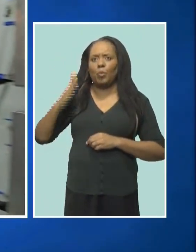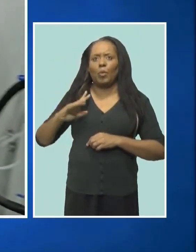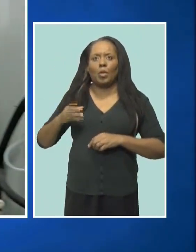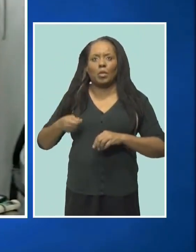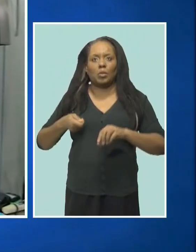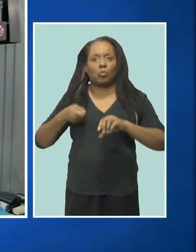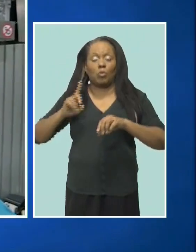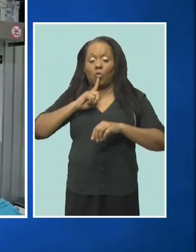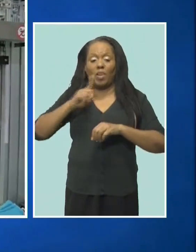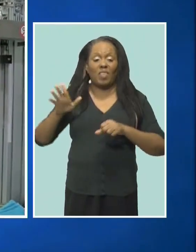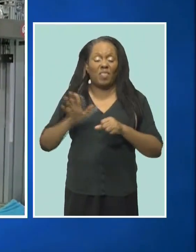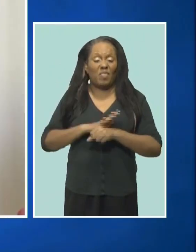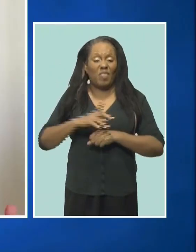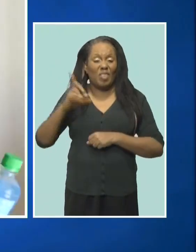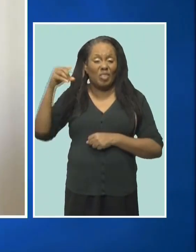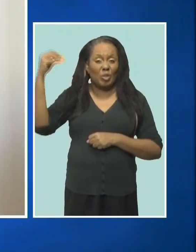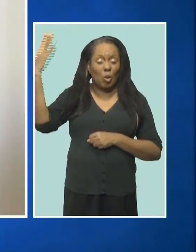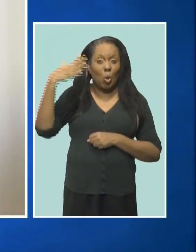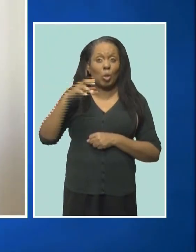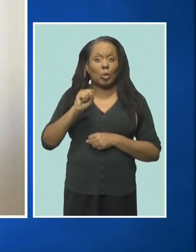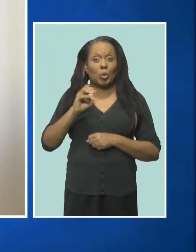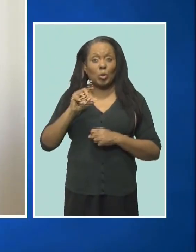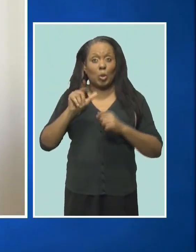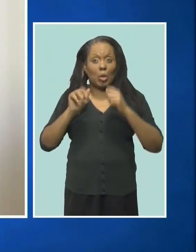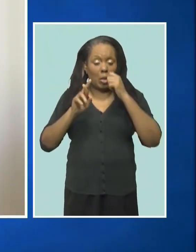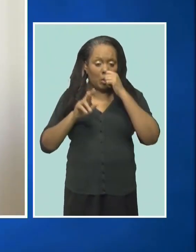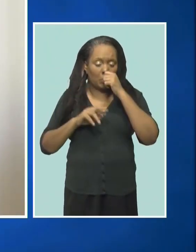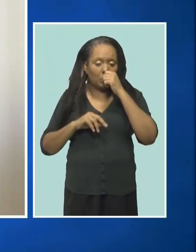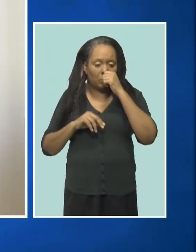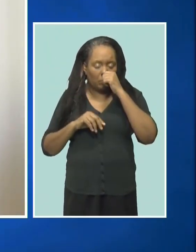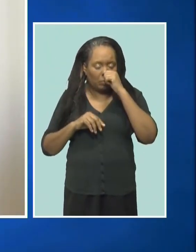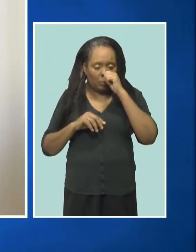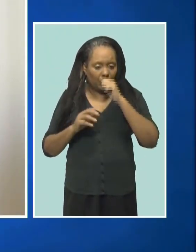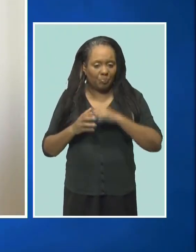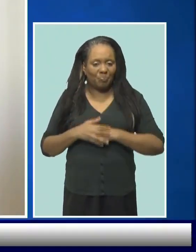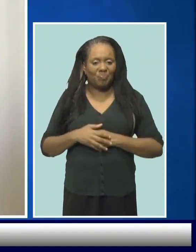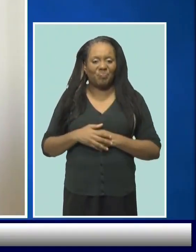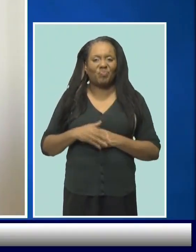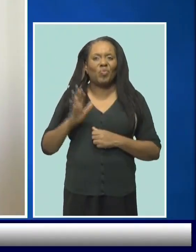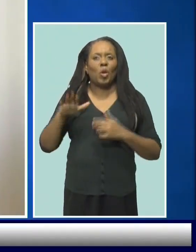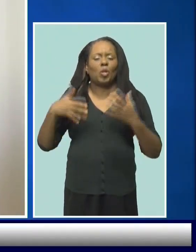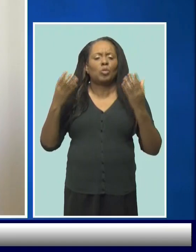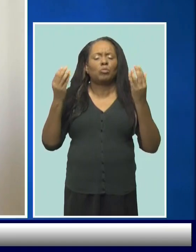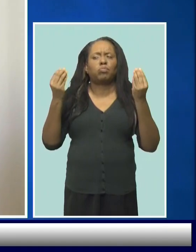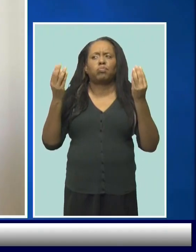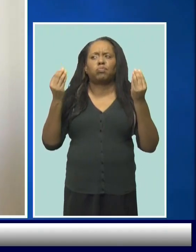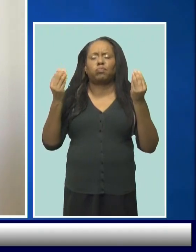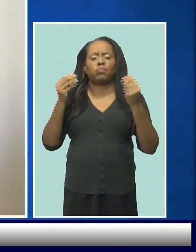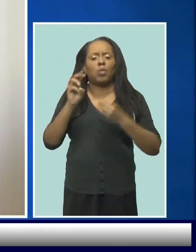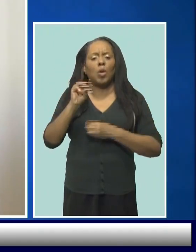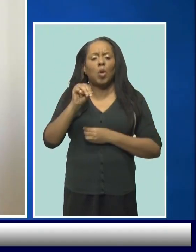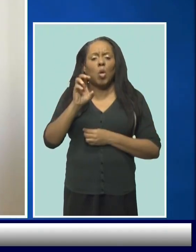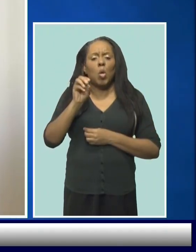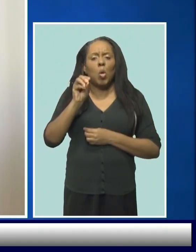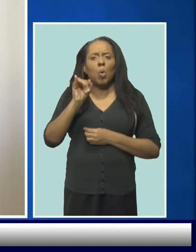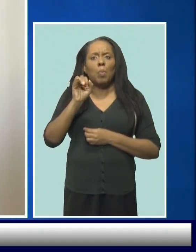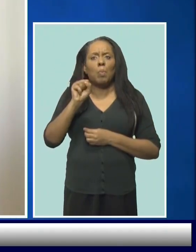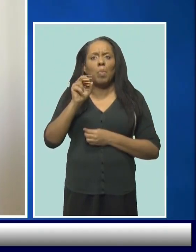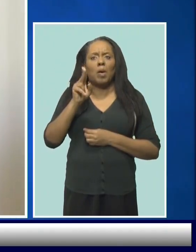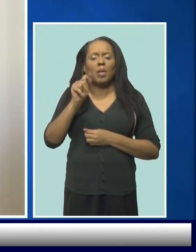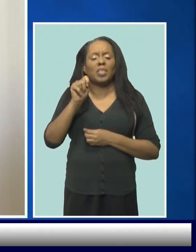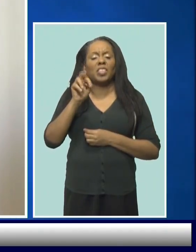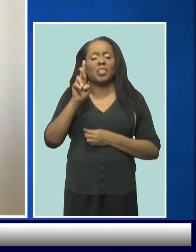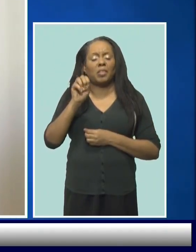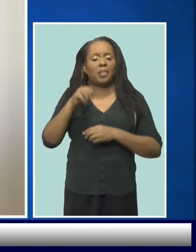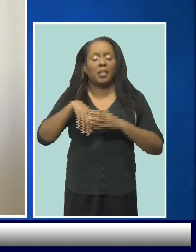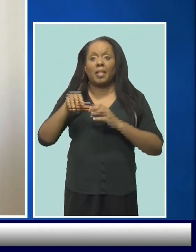on solar power. We basically capture the moisture that would be present in the air. We mineralize it. It goes through UV